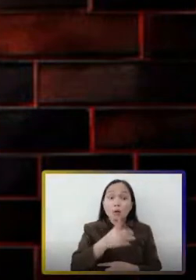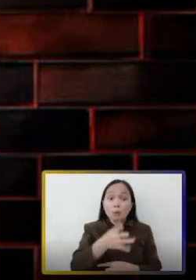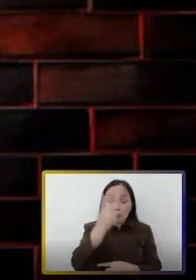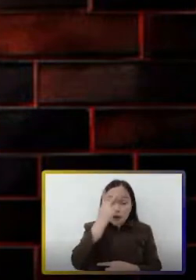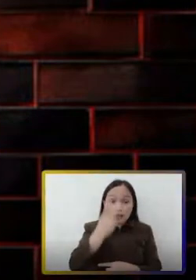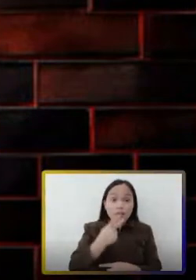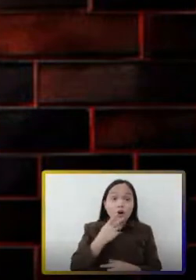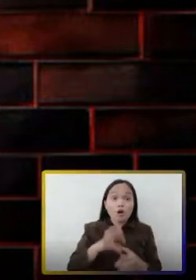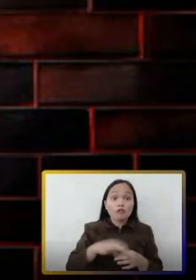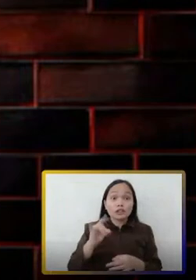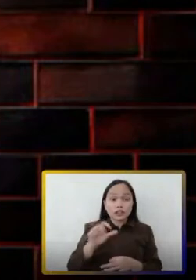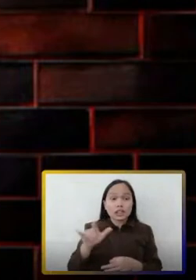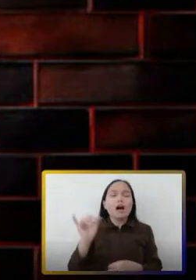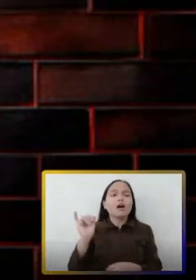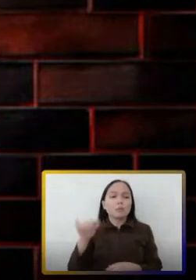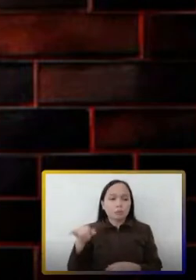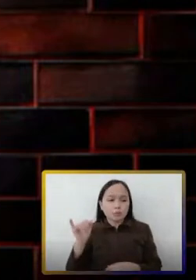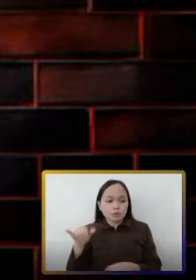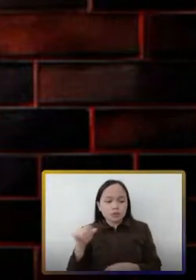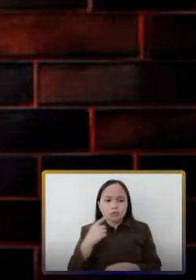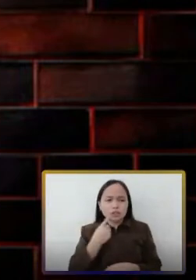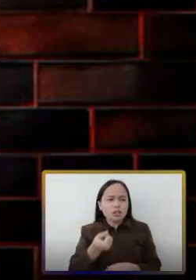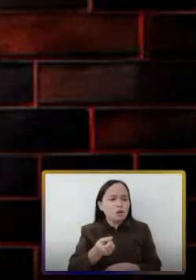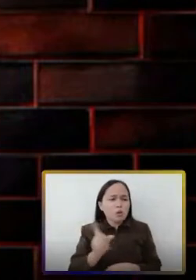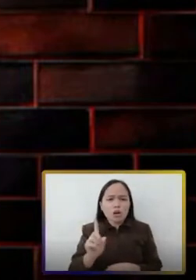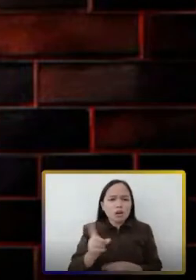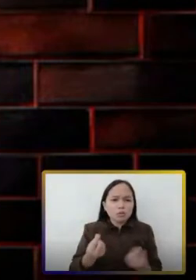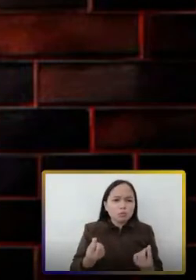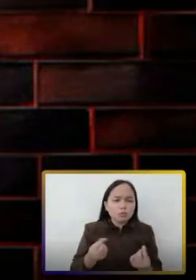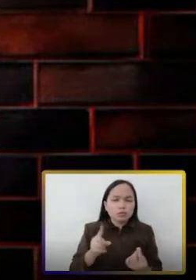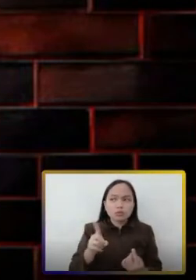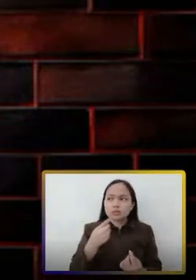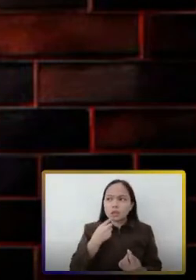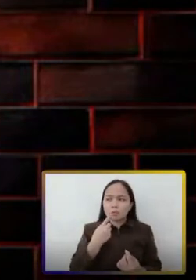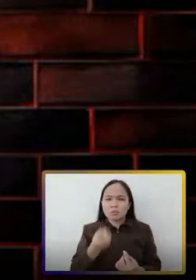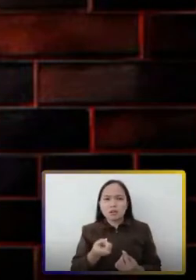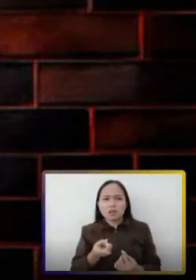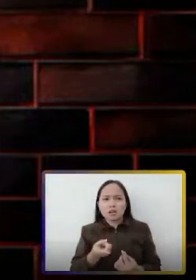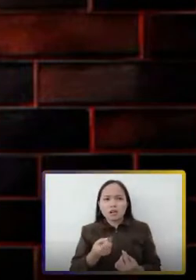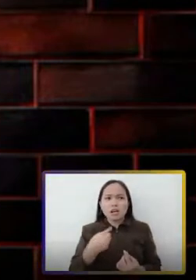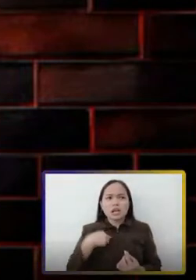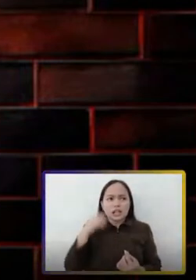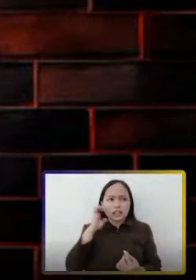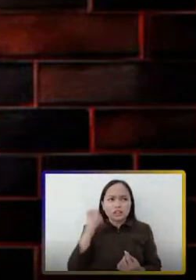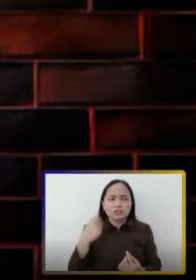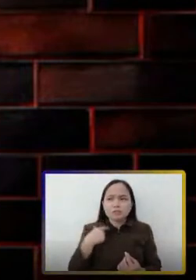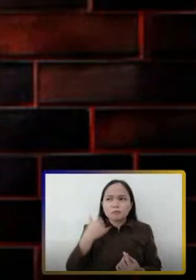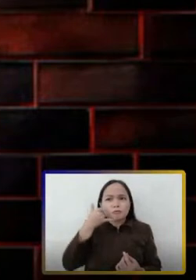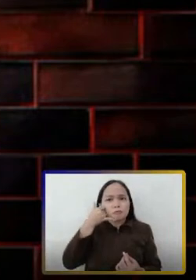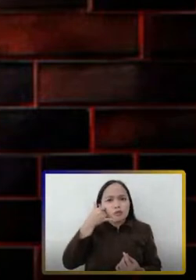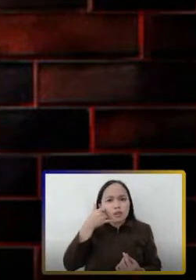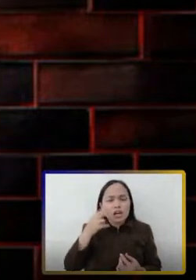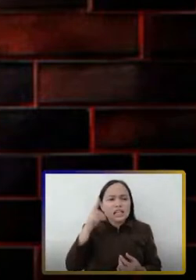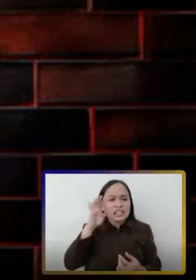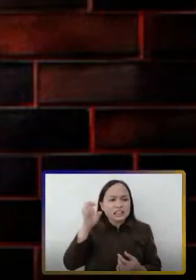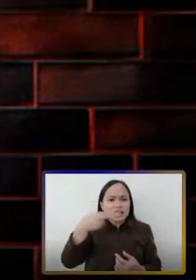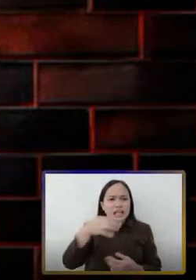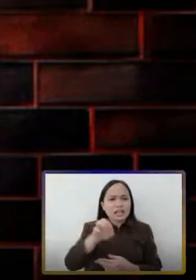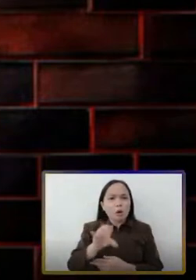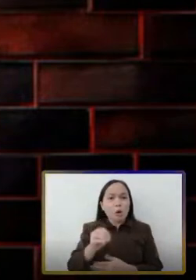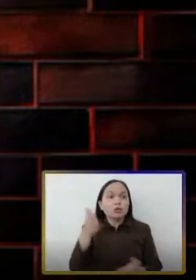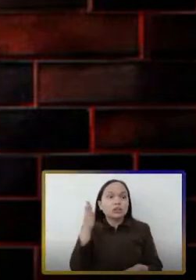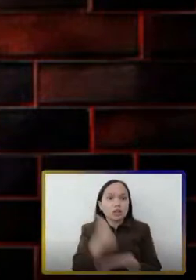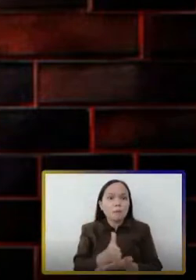Dylan Reeves? And I said, yes. And I go, what do you do? And he goes, no, this is a good phone call. Your son's a hero. He stopped the